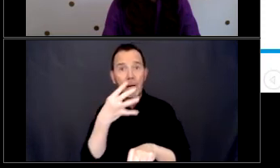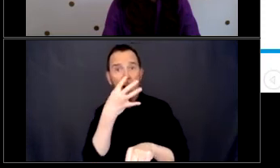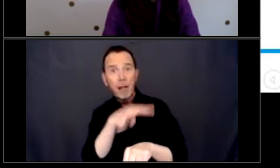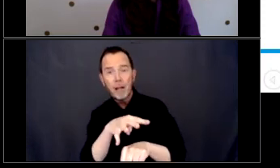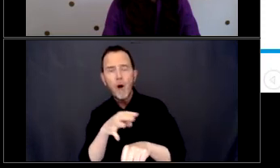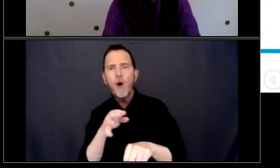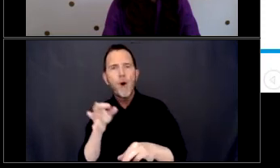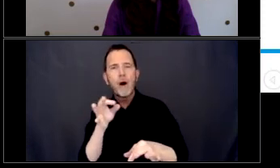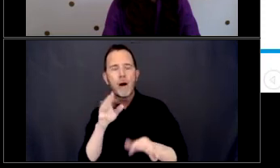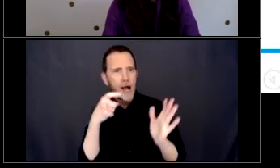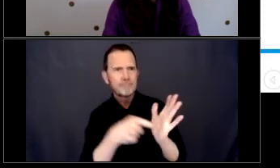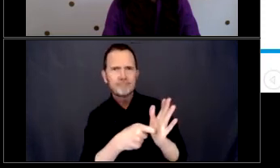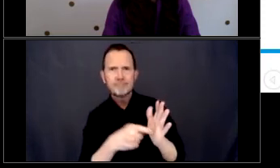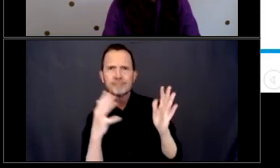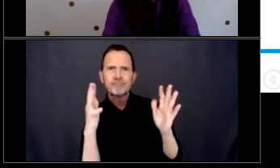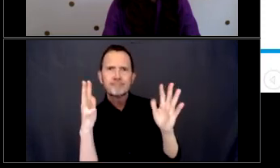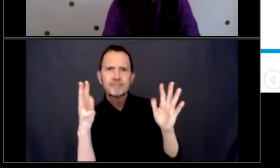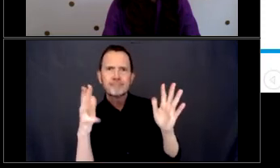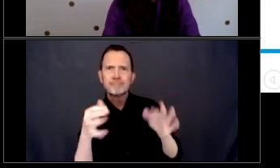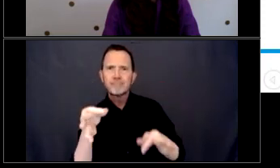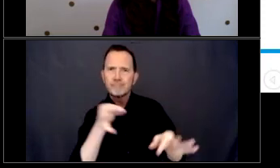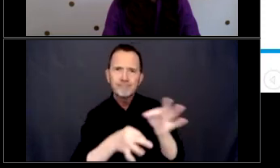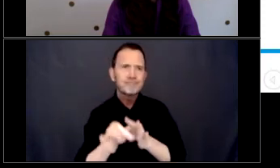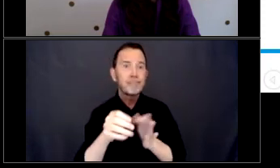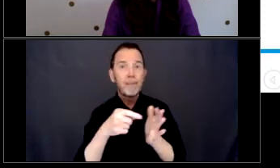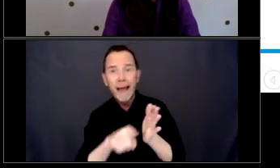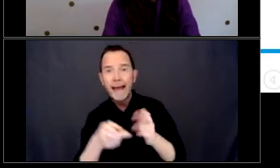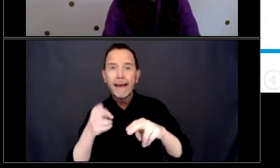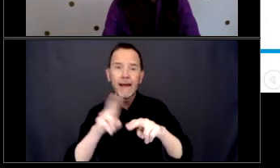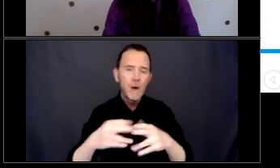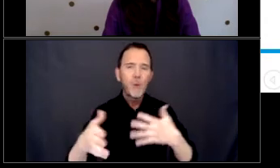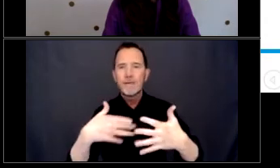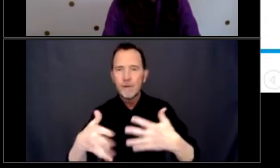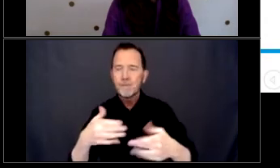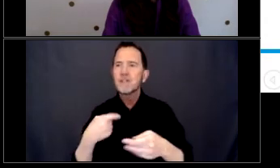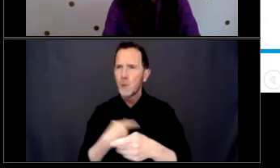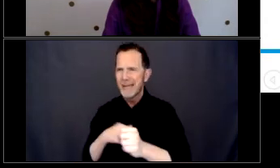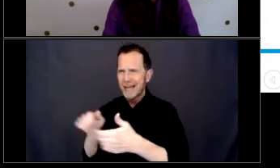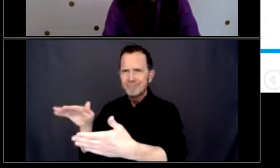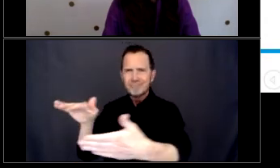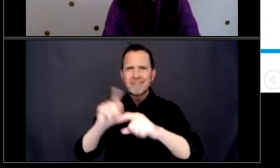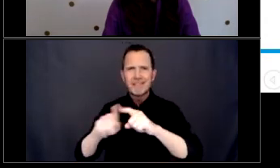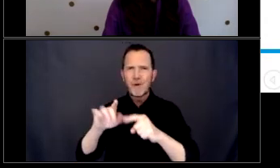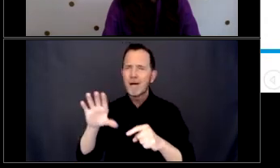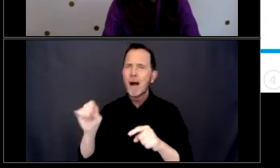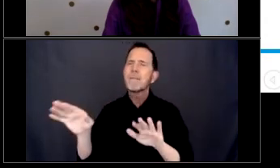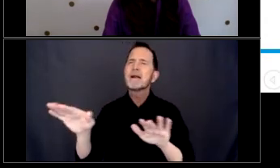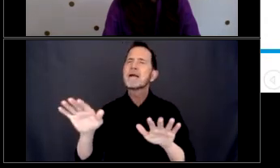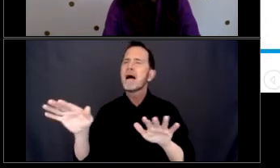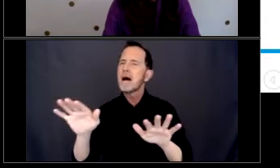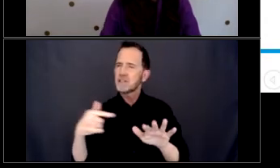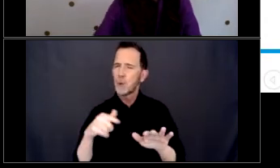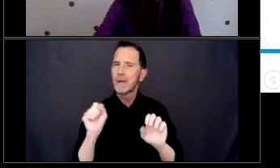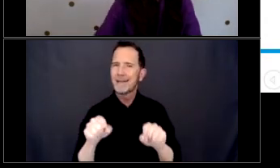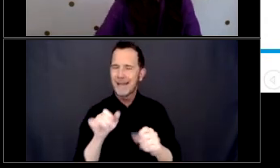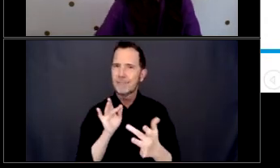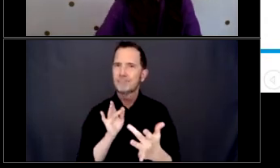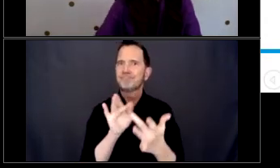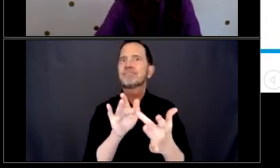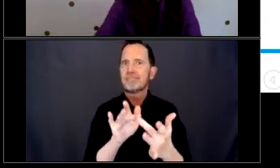then that gives us the ability now to go to Hale, go to Howard, go to Michelle, go to Apoorva and say, here